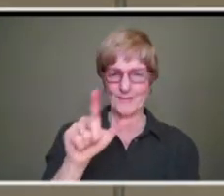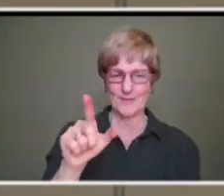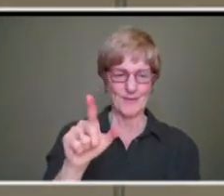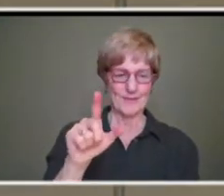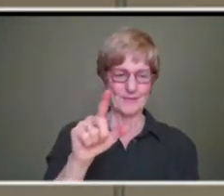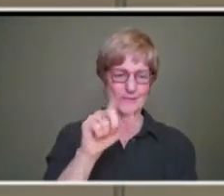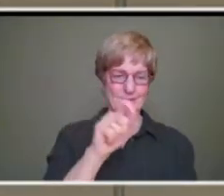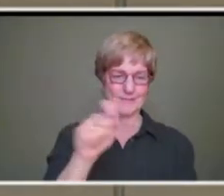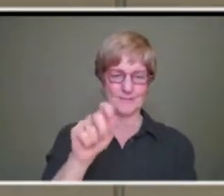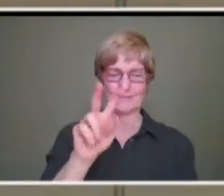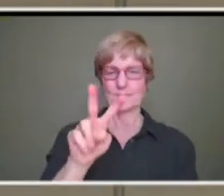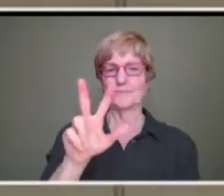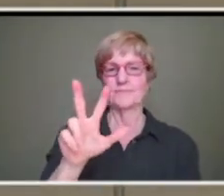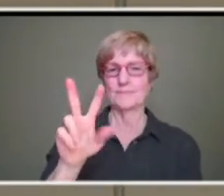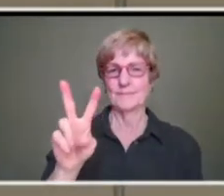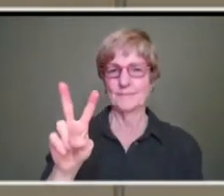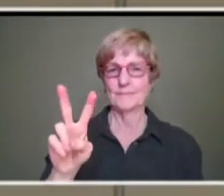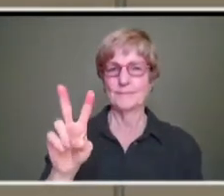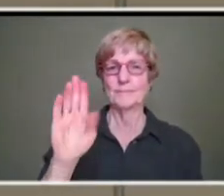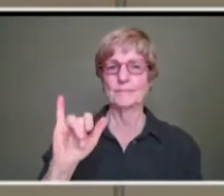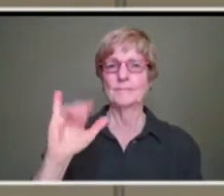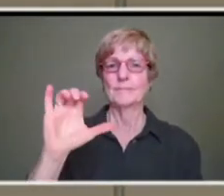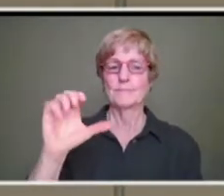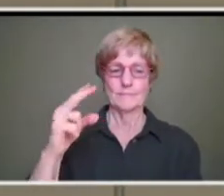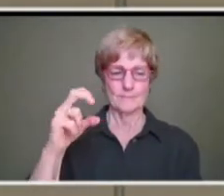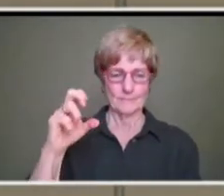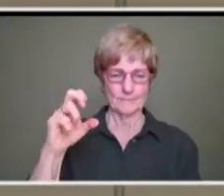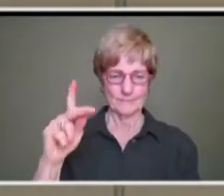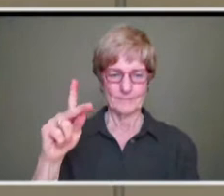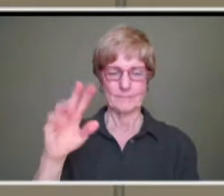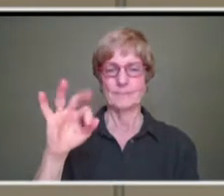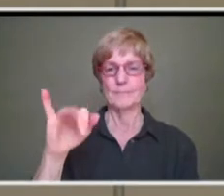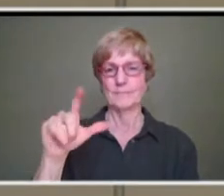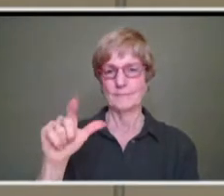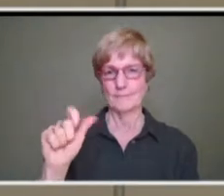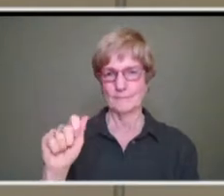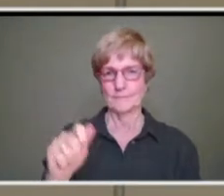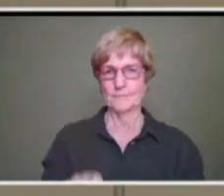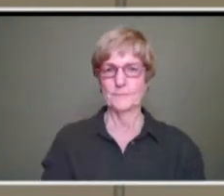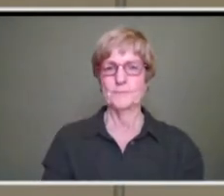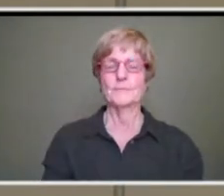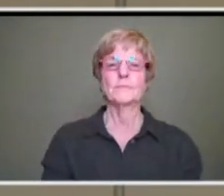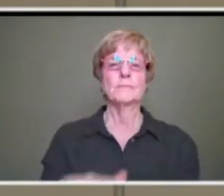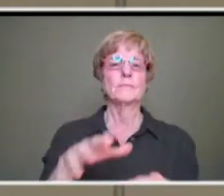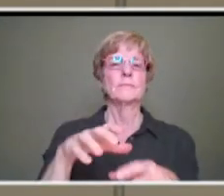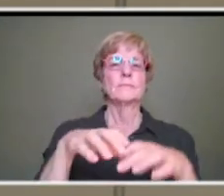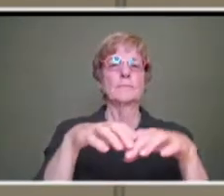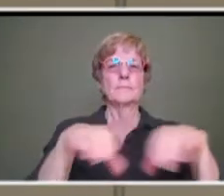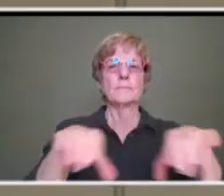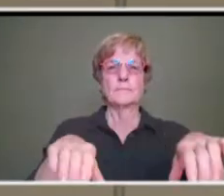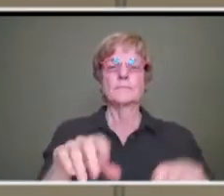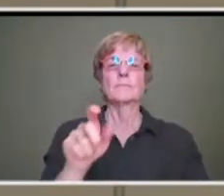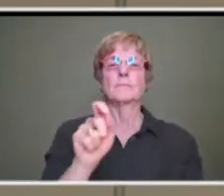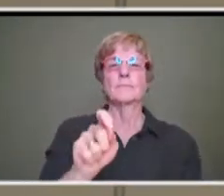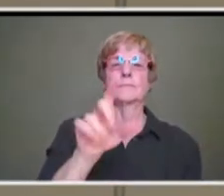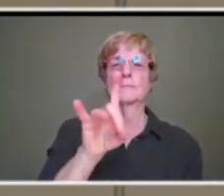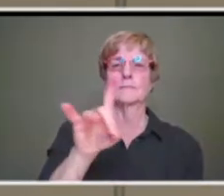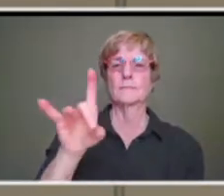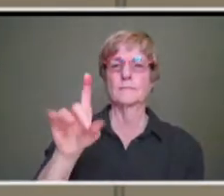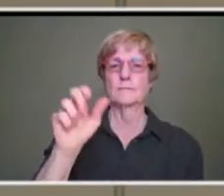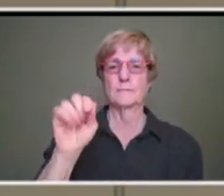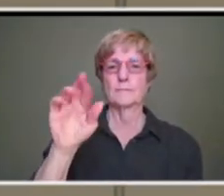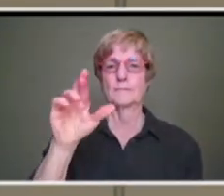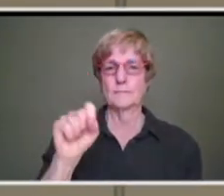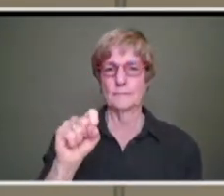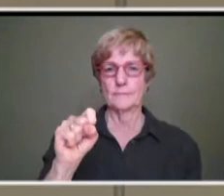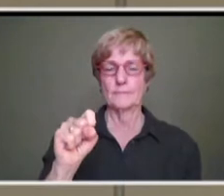2021-232 by uh Chick-fil-A uh which is located on approximately 0.88 Acres Bound